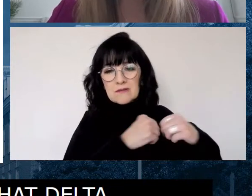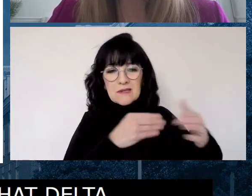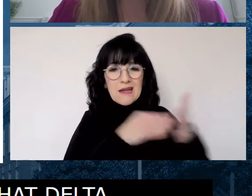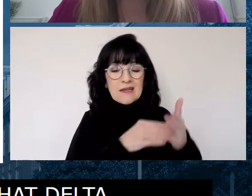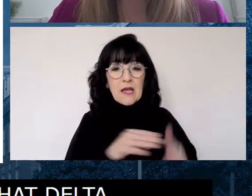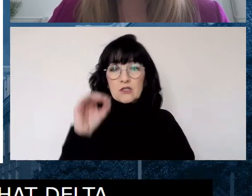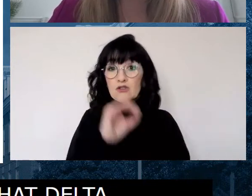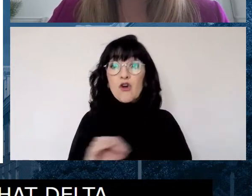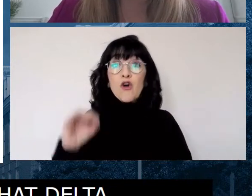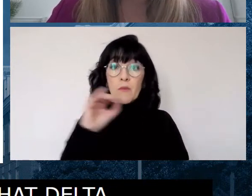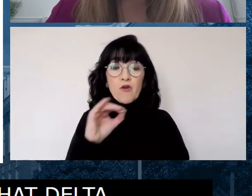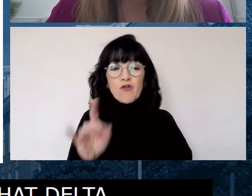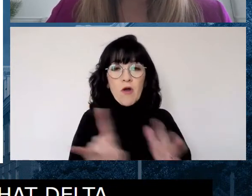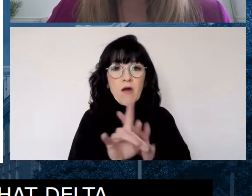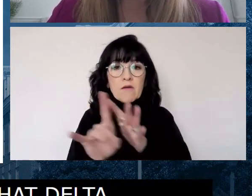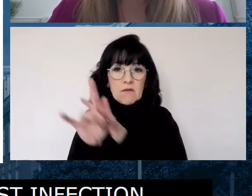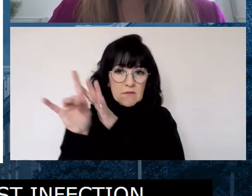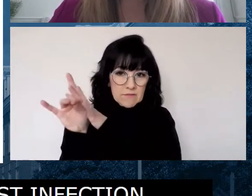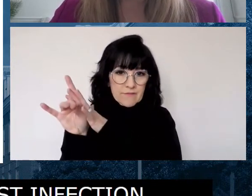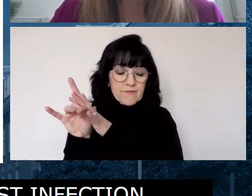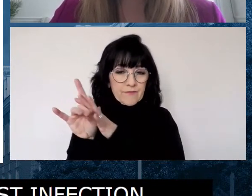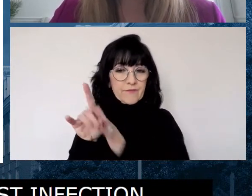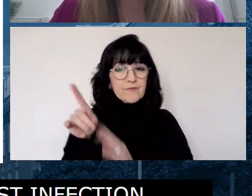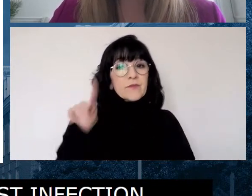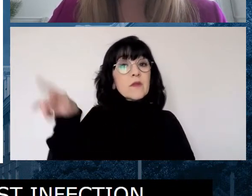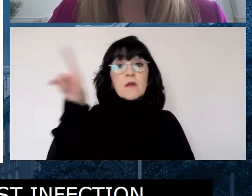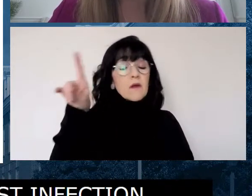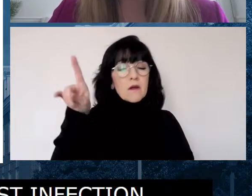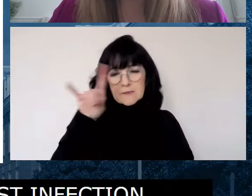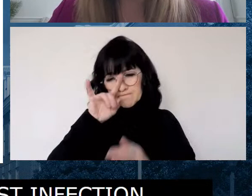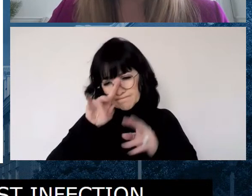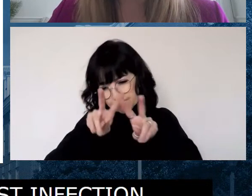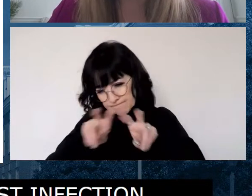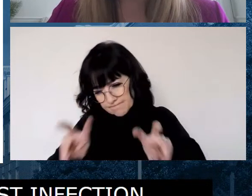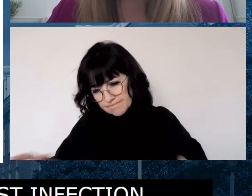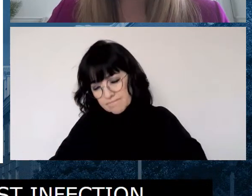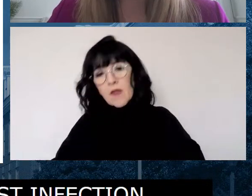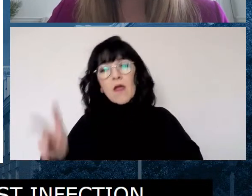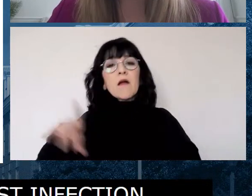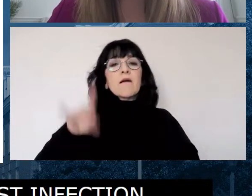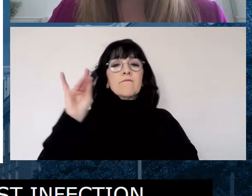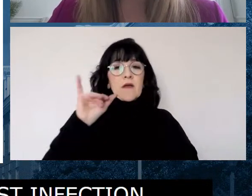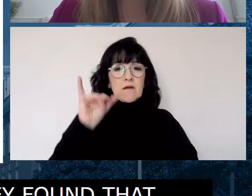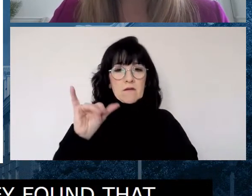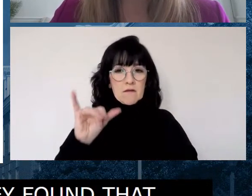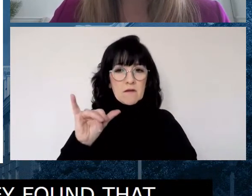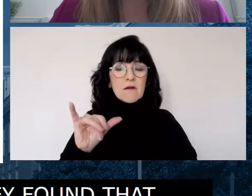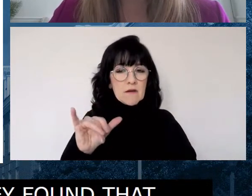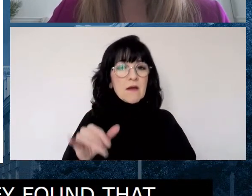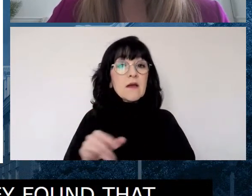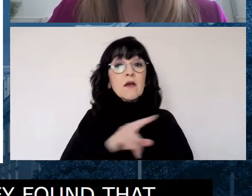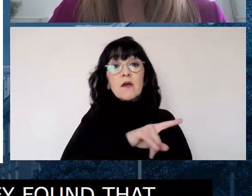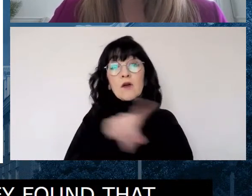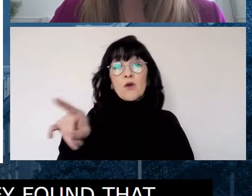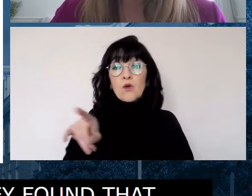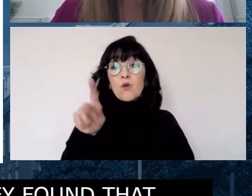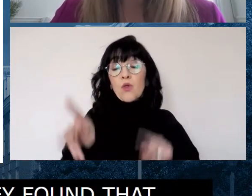what they found was that protection was much higher among booster vaccine dose